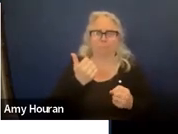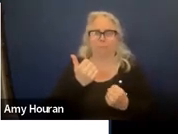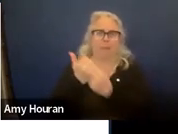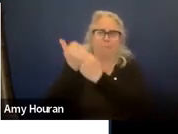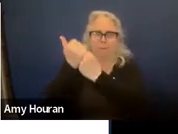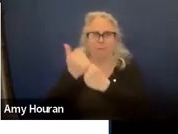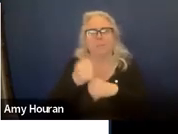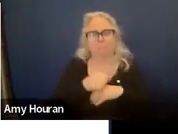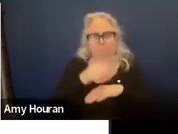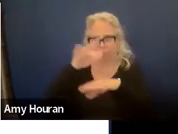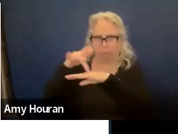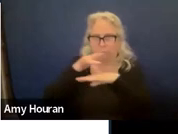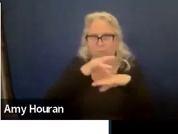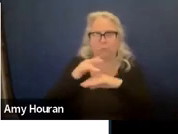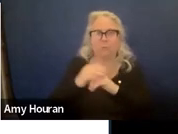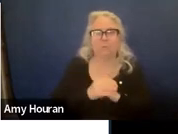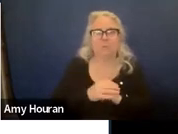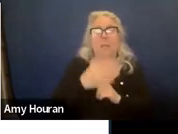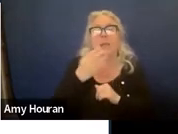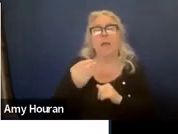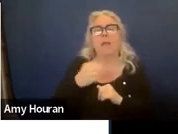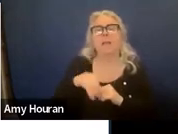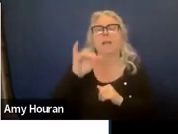Indicator 13 toolkit.